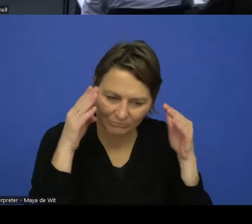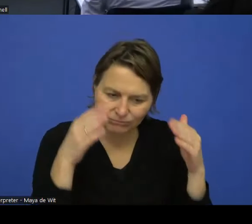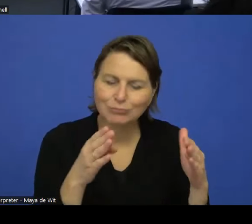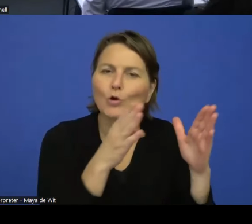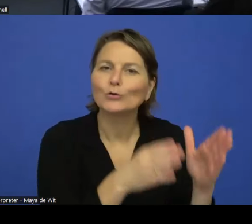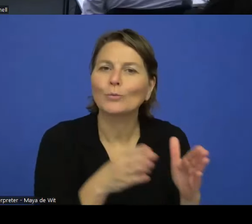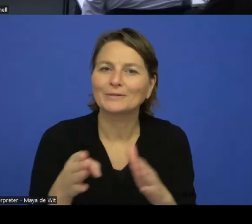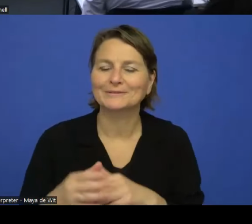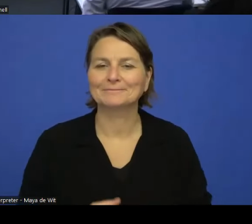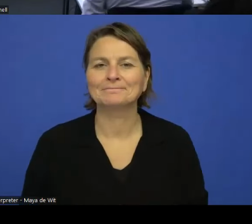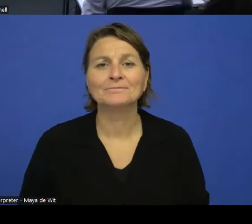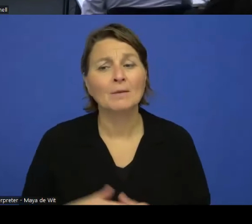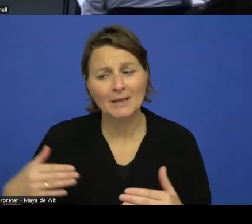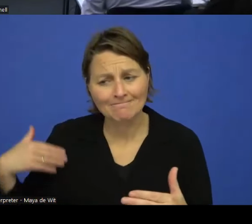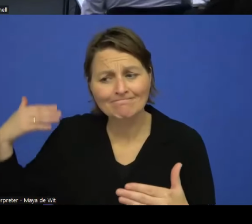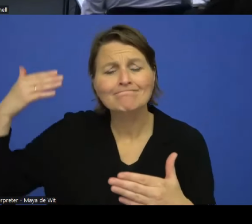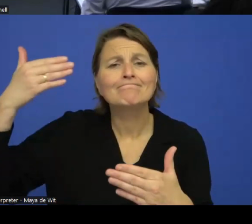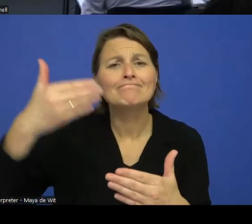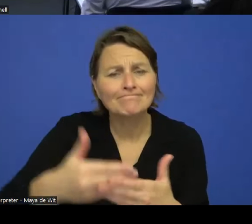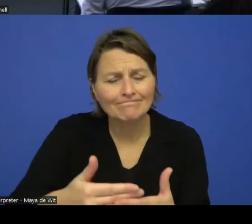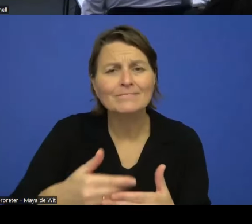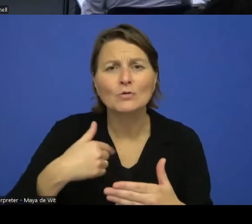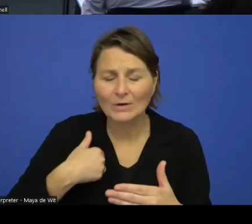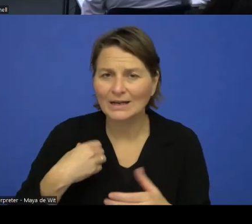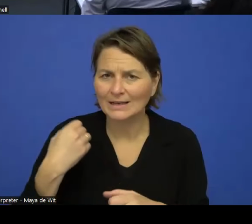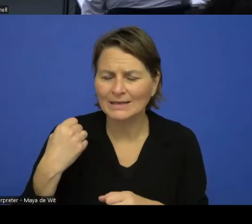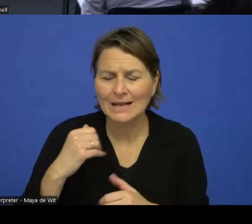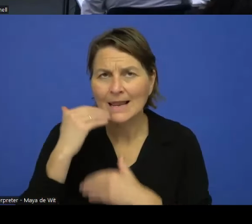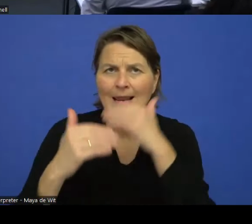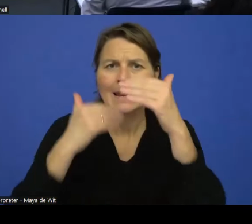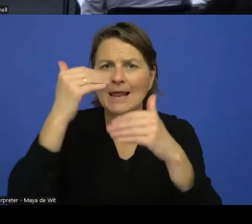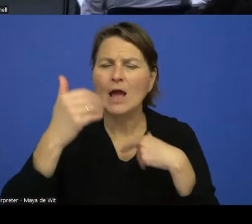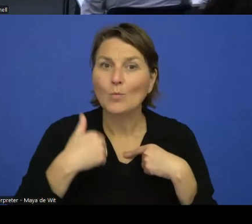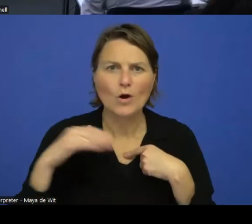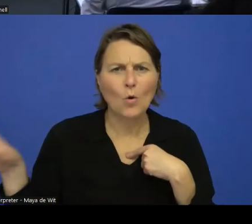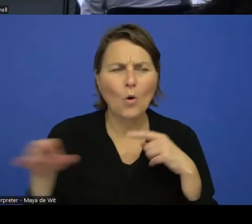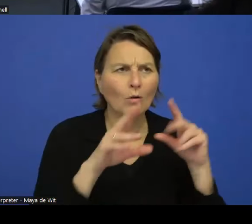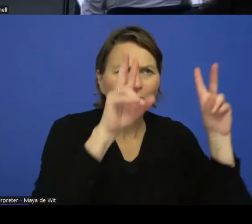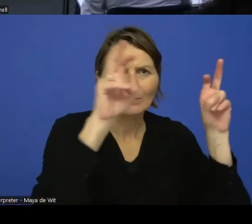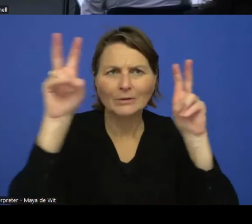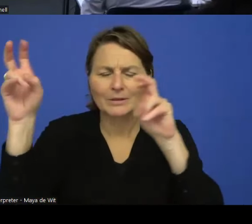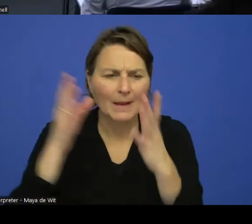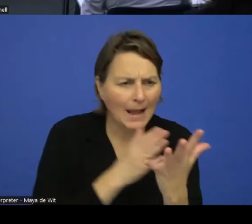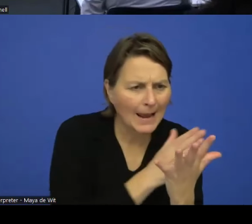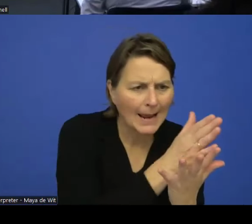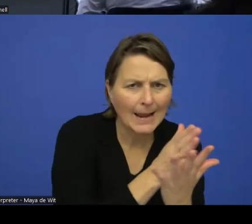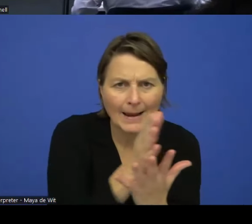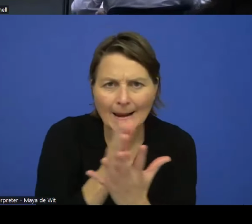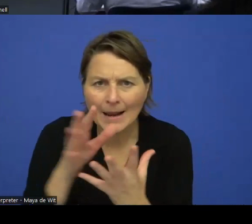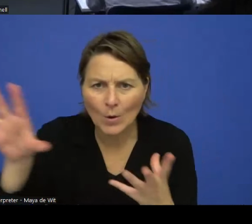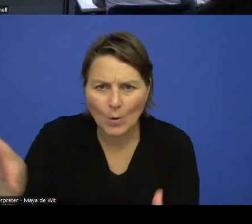career playing discipline bingo, trying to fill up a whole line on my card. I'm gradually trying to collect more and more.